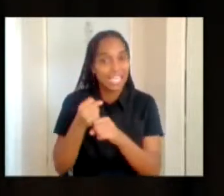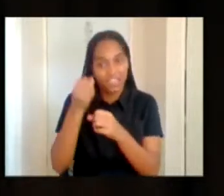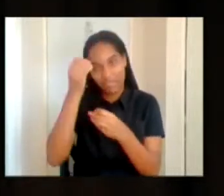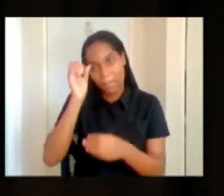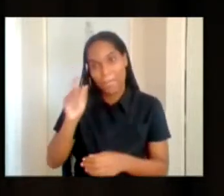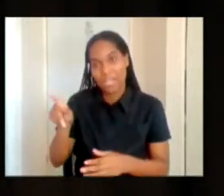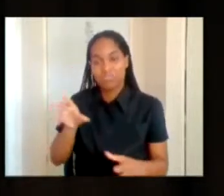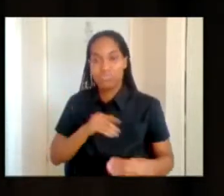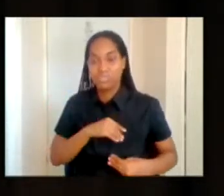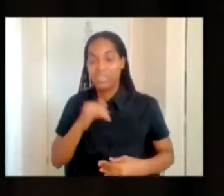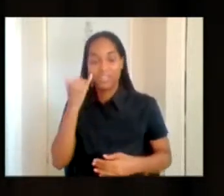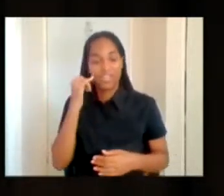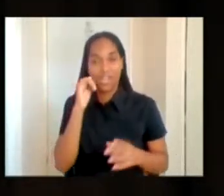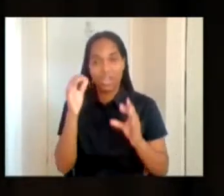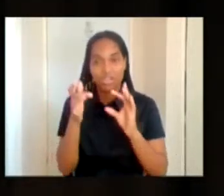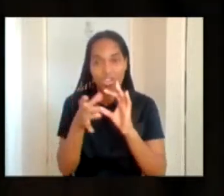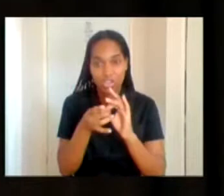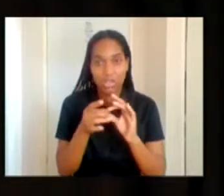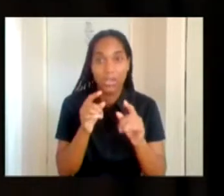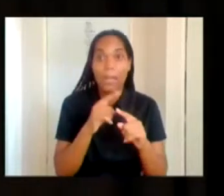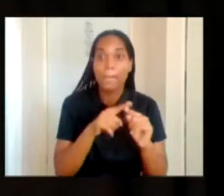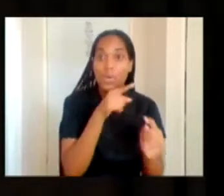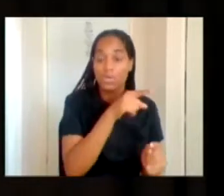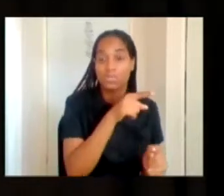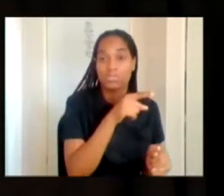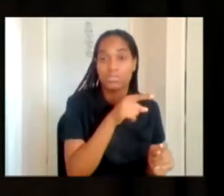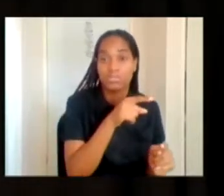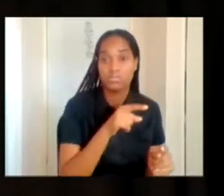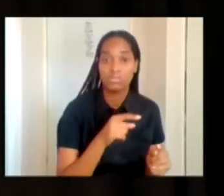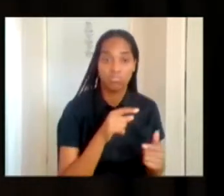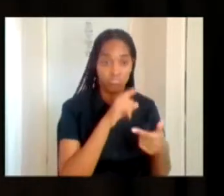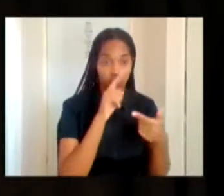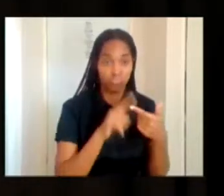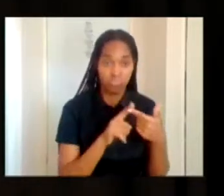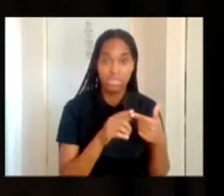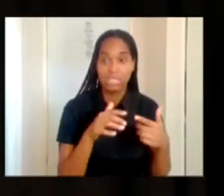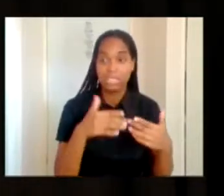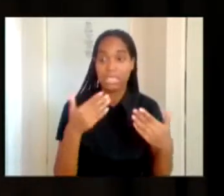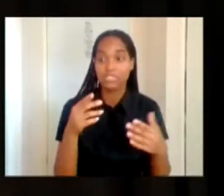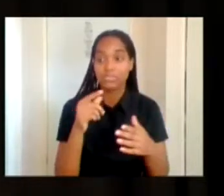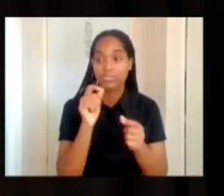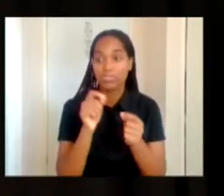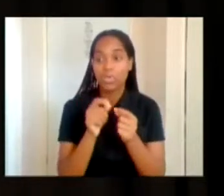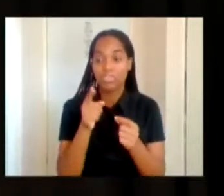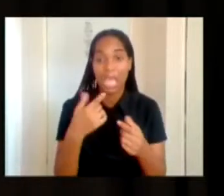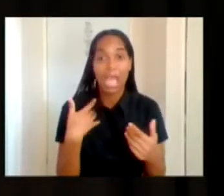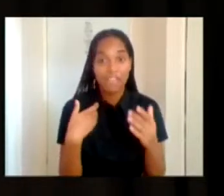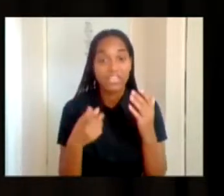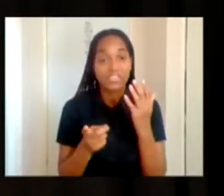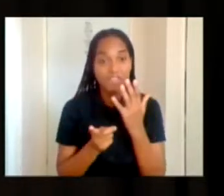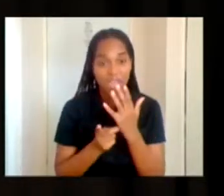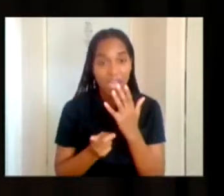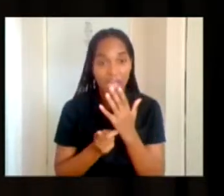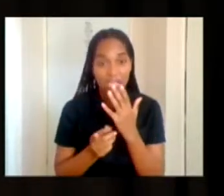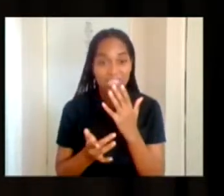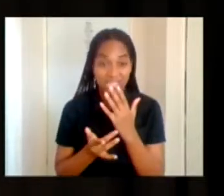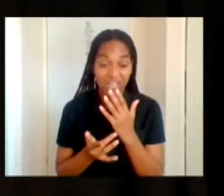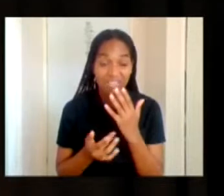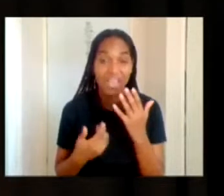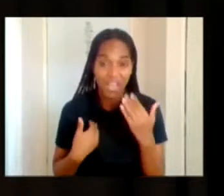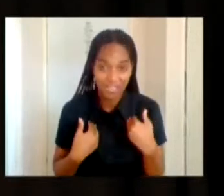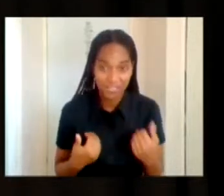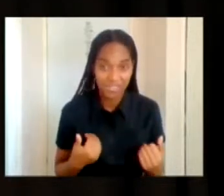connected. However, there are, as Young pointed out, and the next point is, there are devices that have,